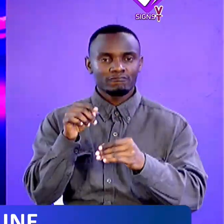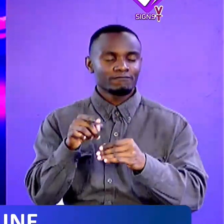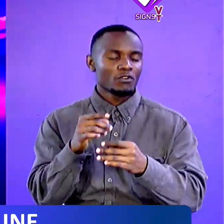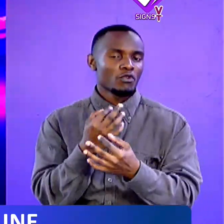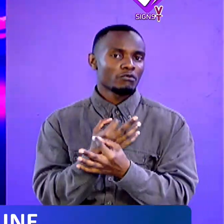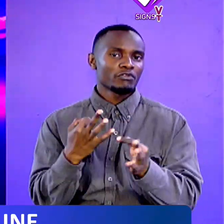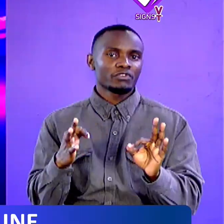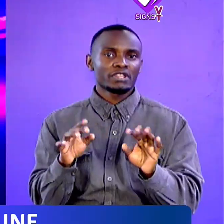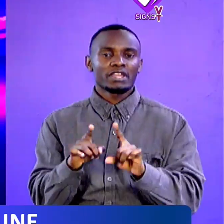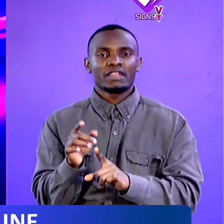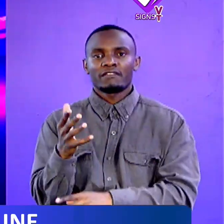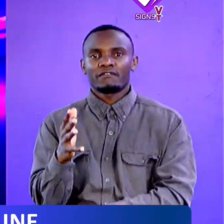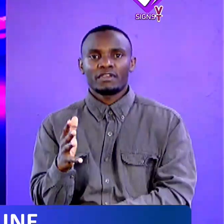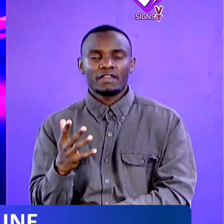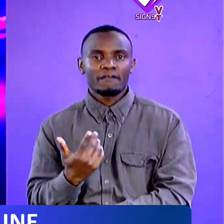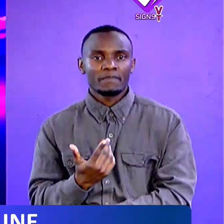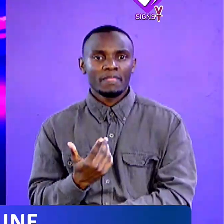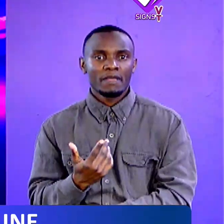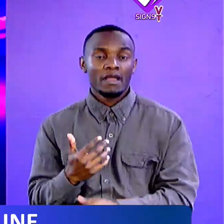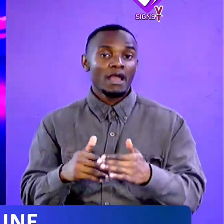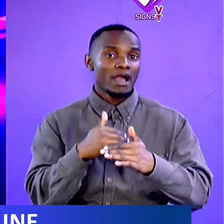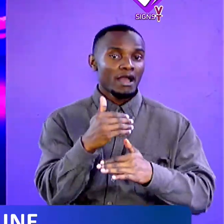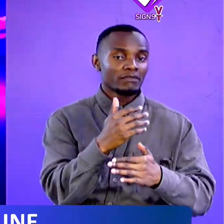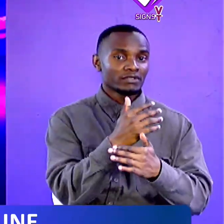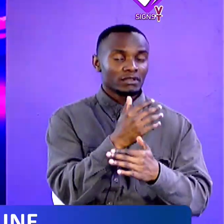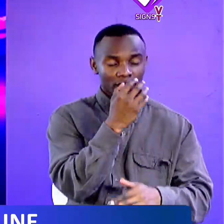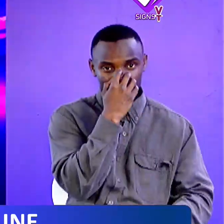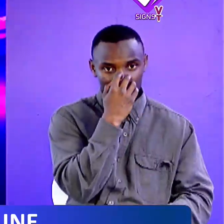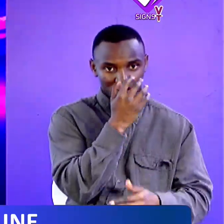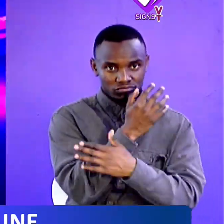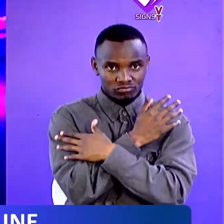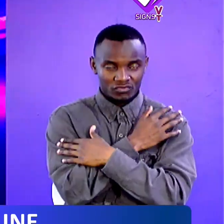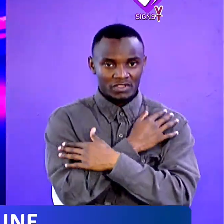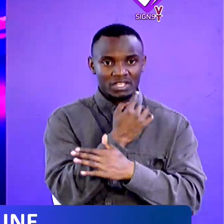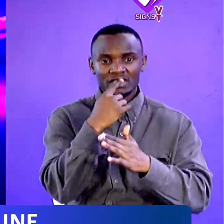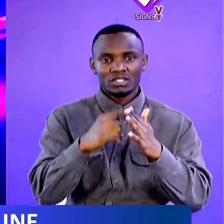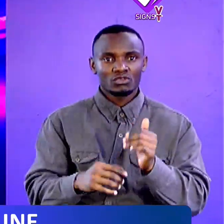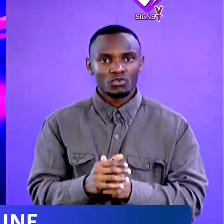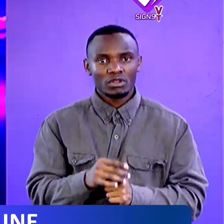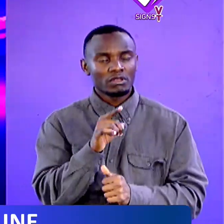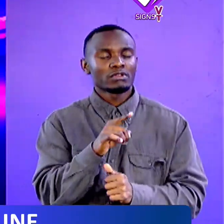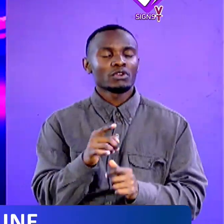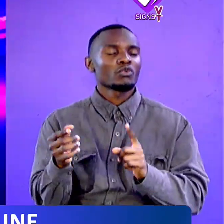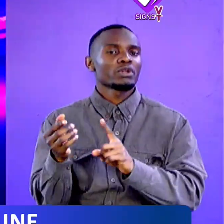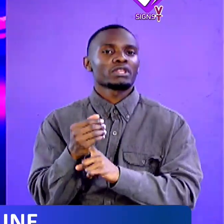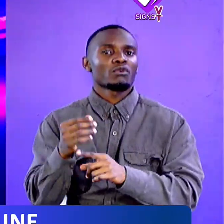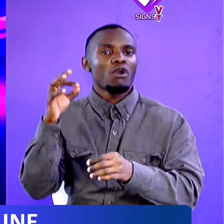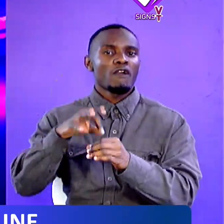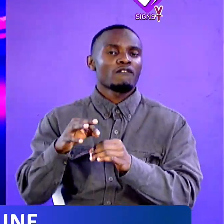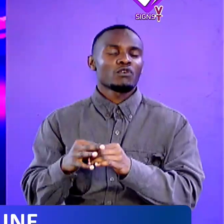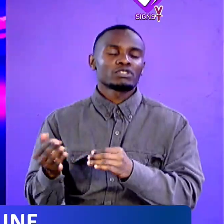statements from President William Ruto's allies that he will be voted back for a second time by all means